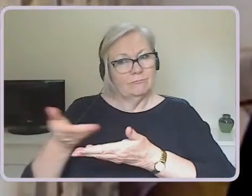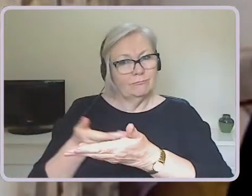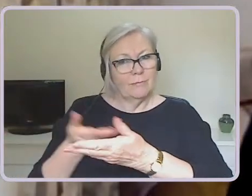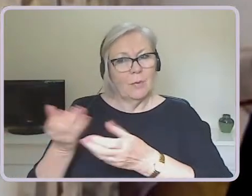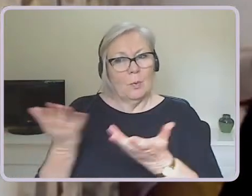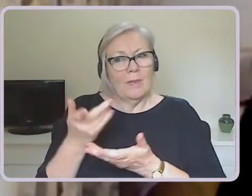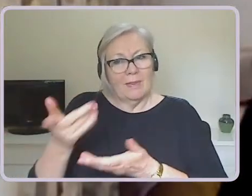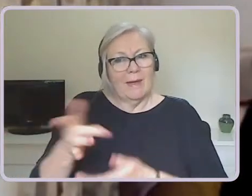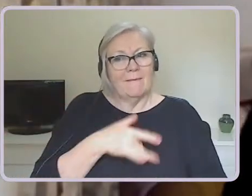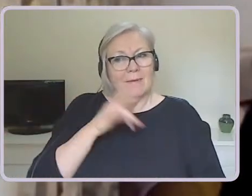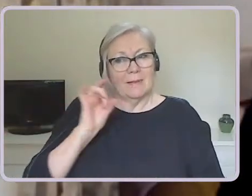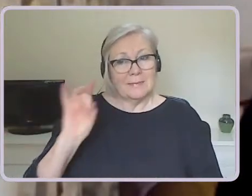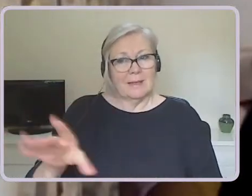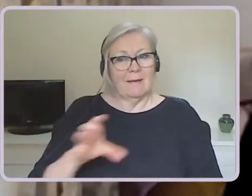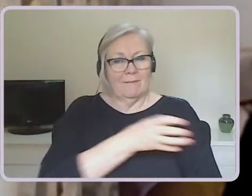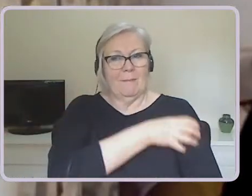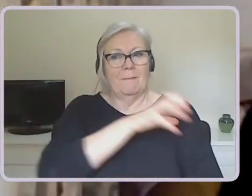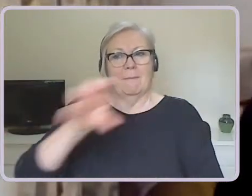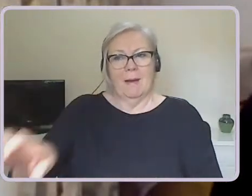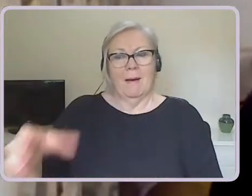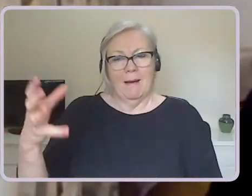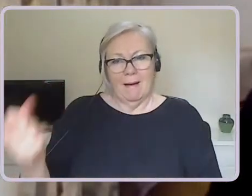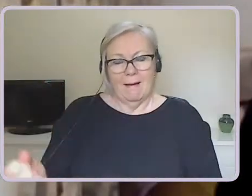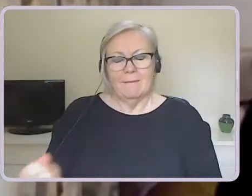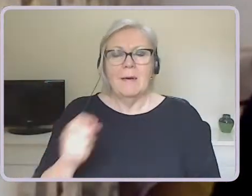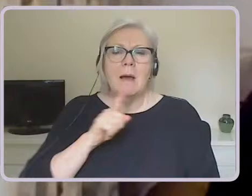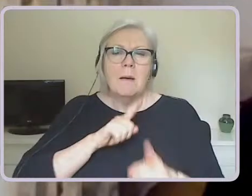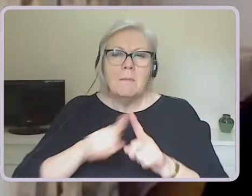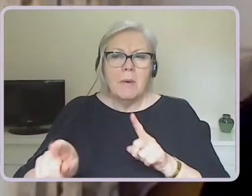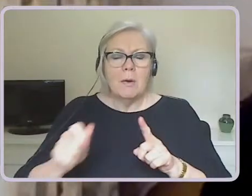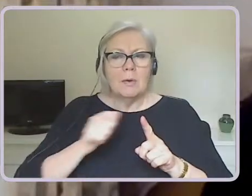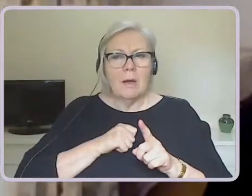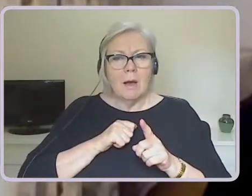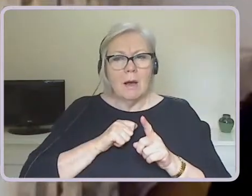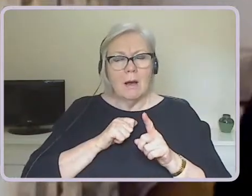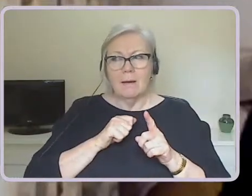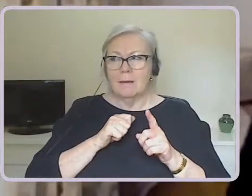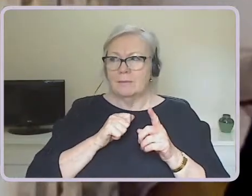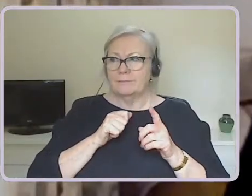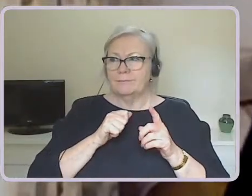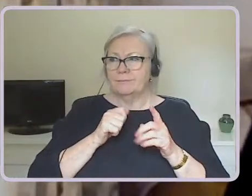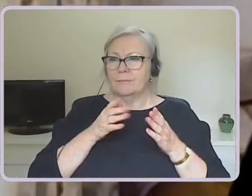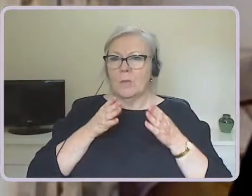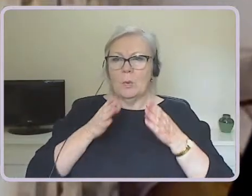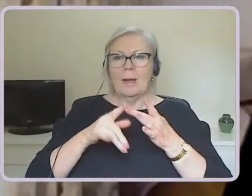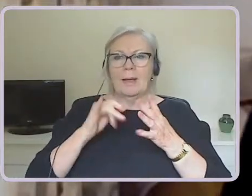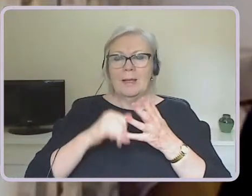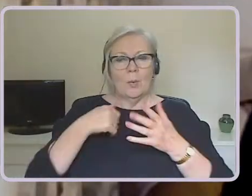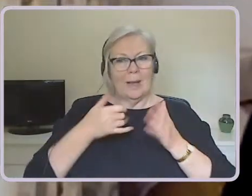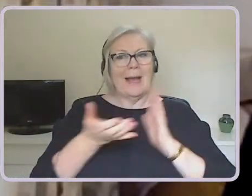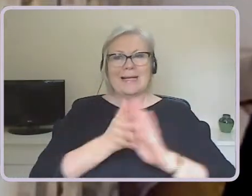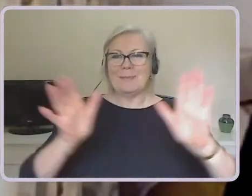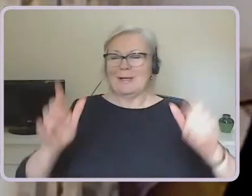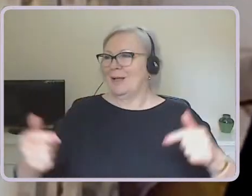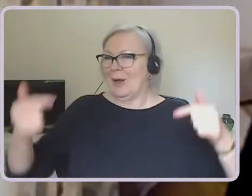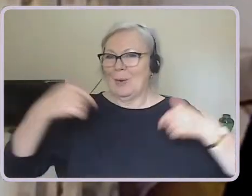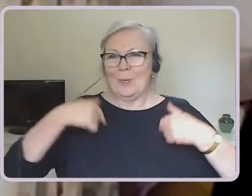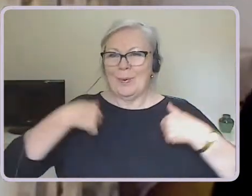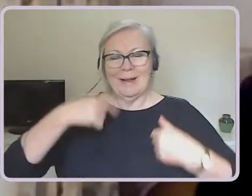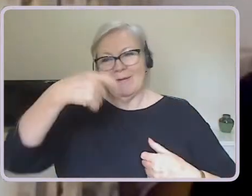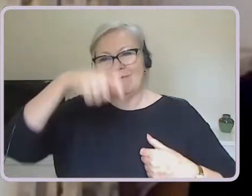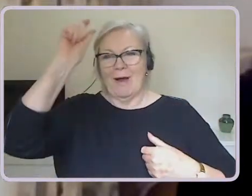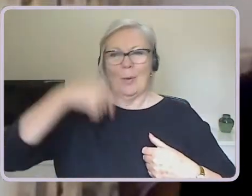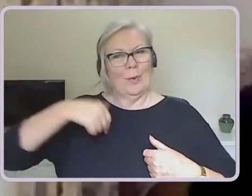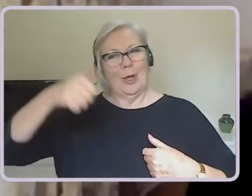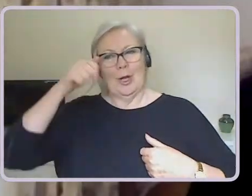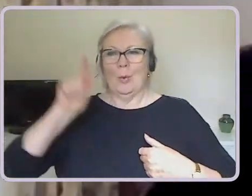empowered. We often come at it with more of an expert-led approach. Here we are the fire service, we know what you